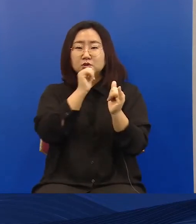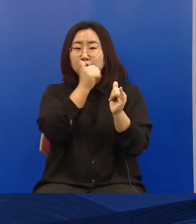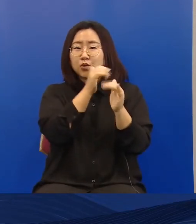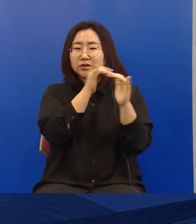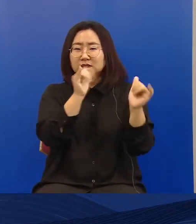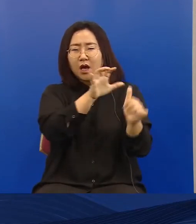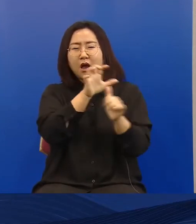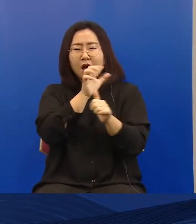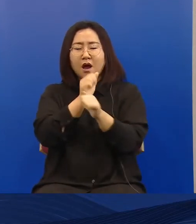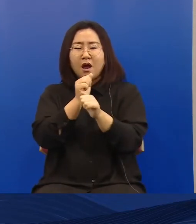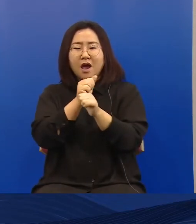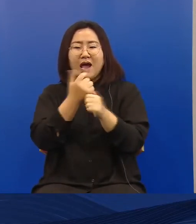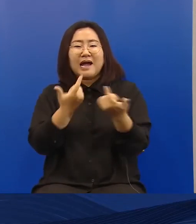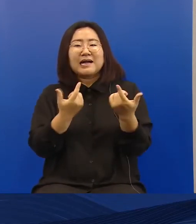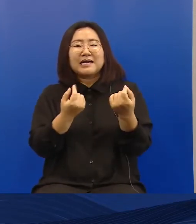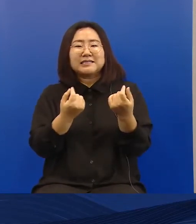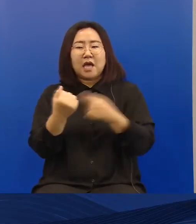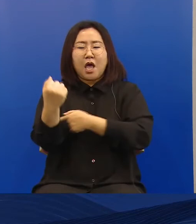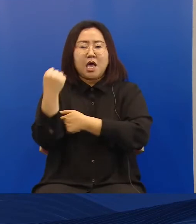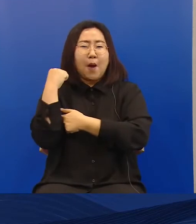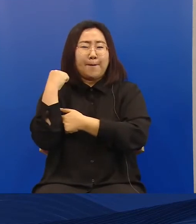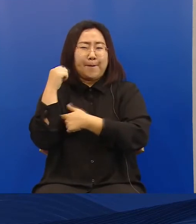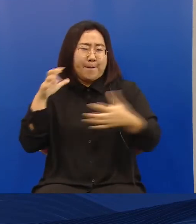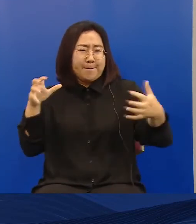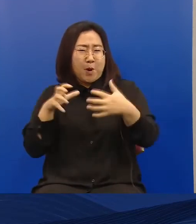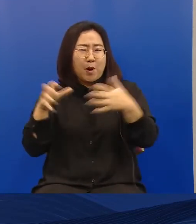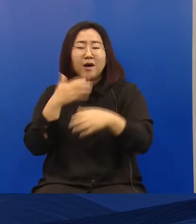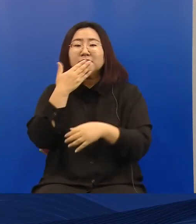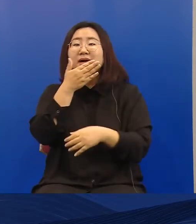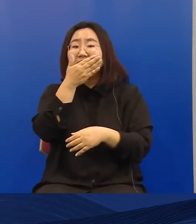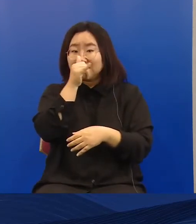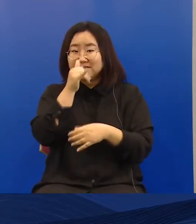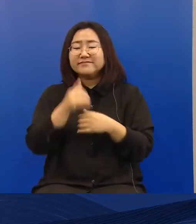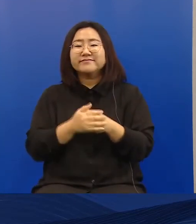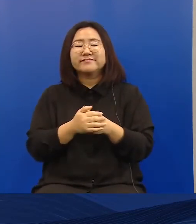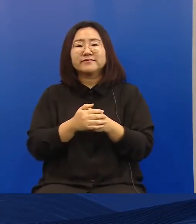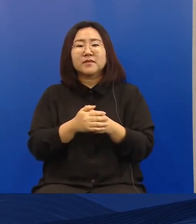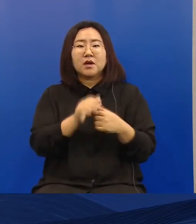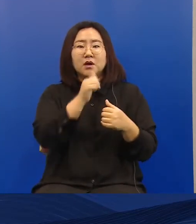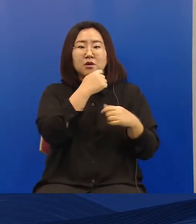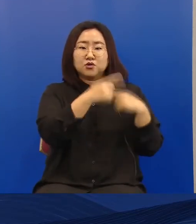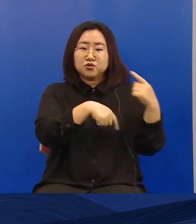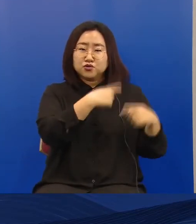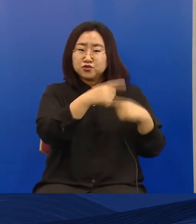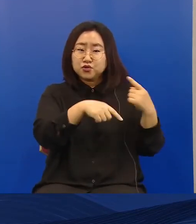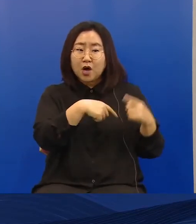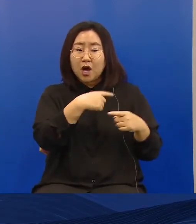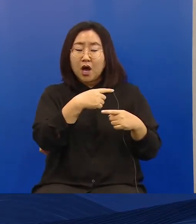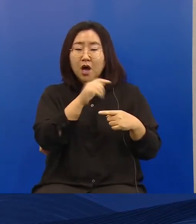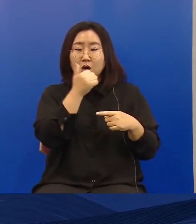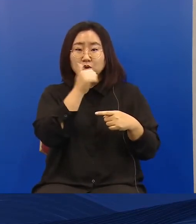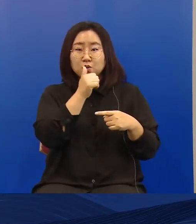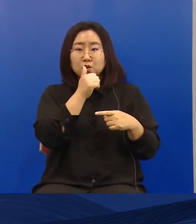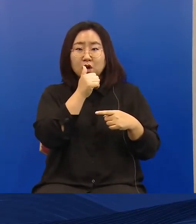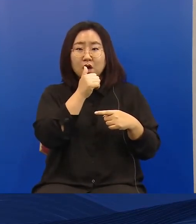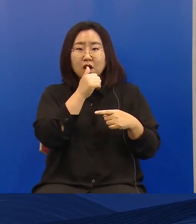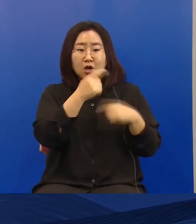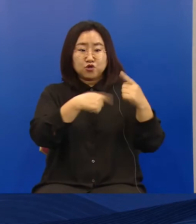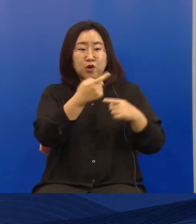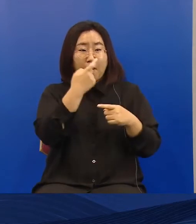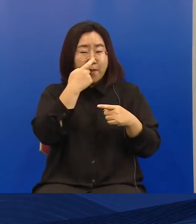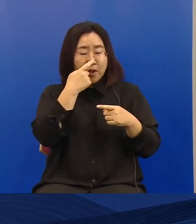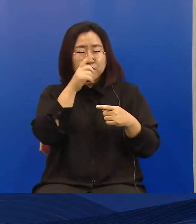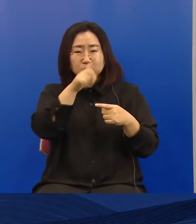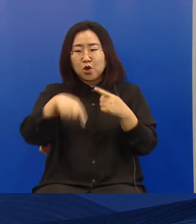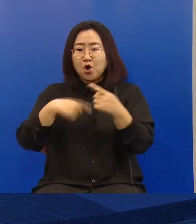sign language interpreters. Interpreters support that community strength as they learn sign language and become